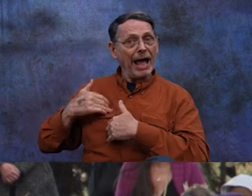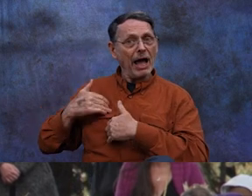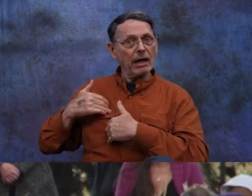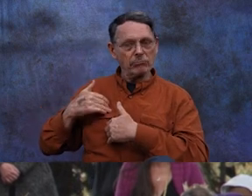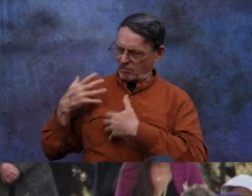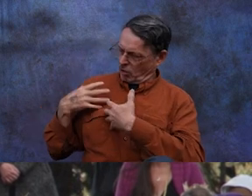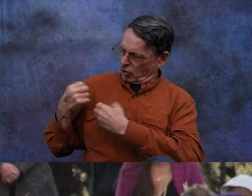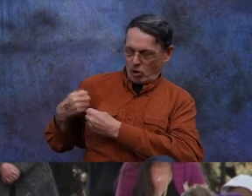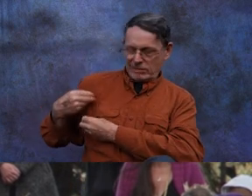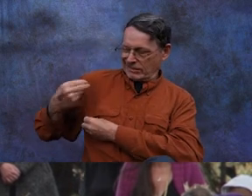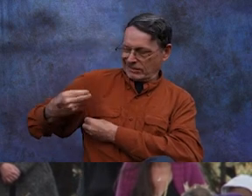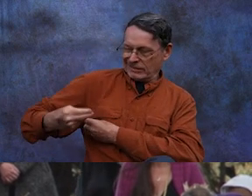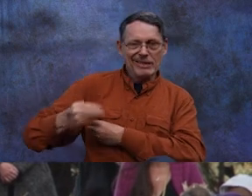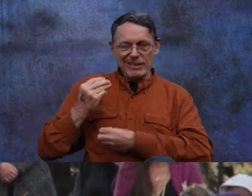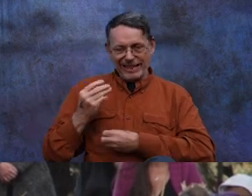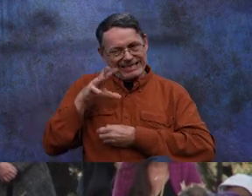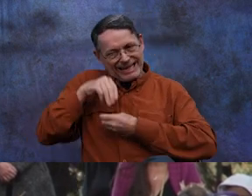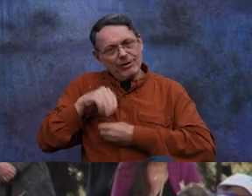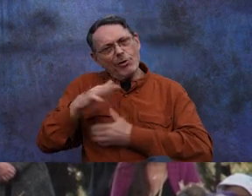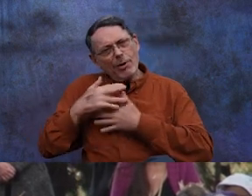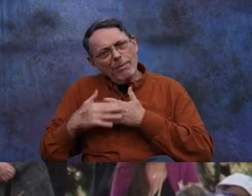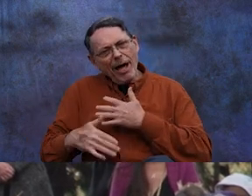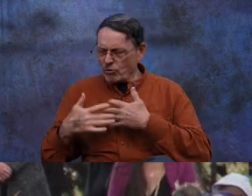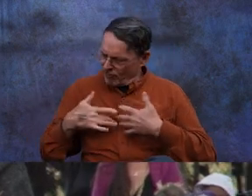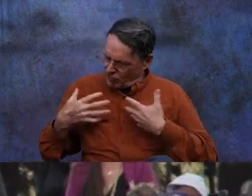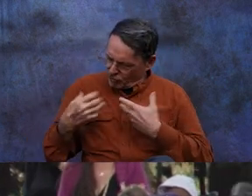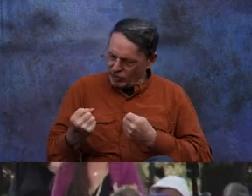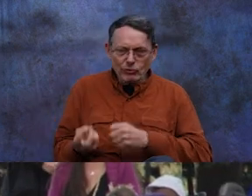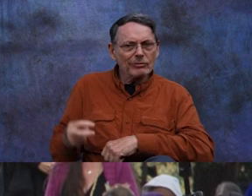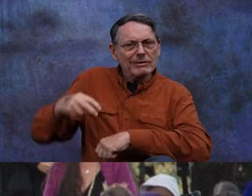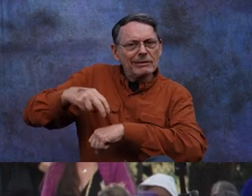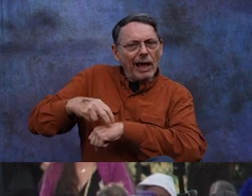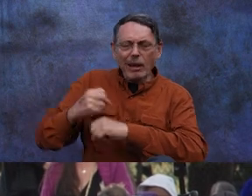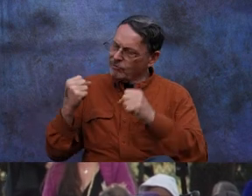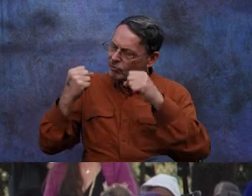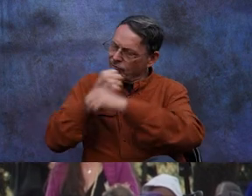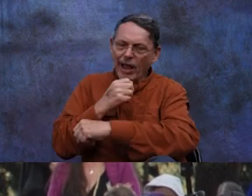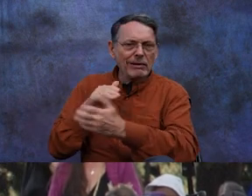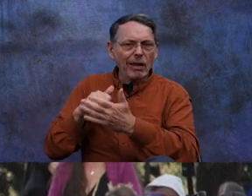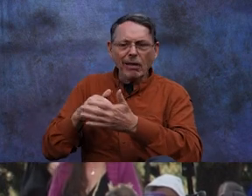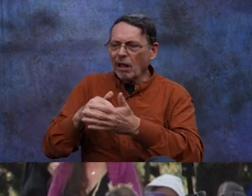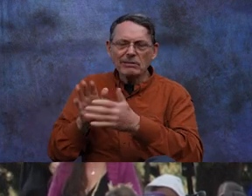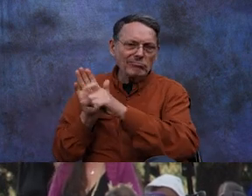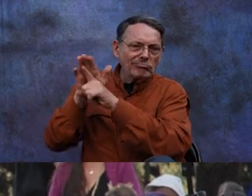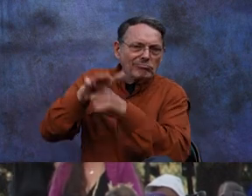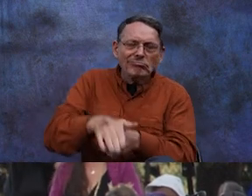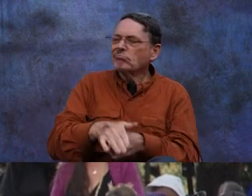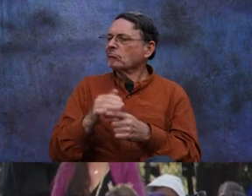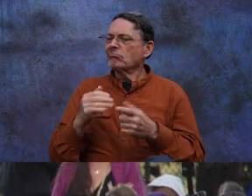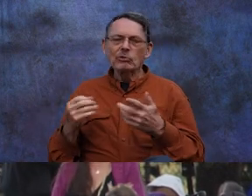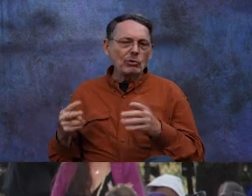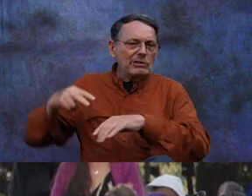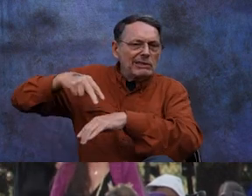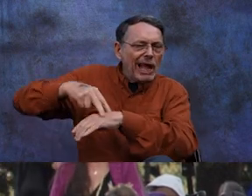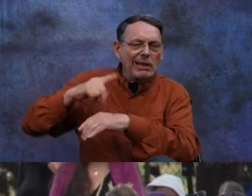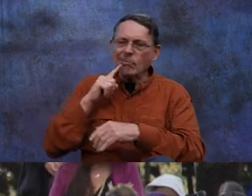their blood, the blood that runs within you, the courage to stand up for injustice, the courage to stand up for what was wrong, what was